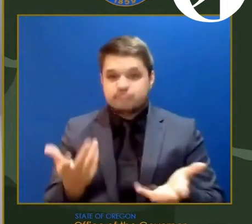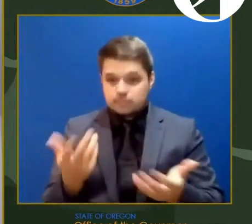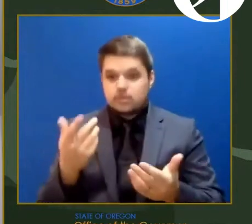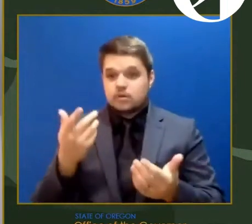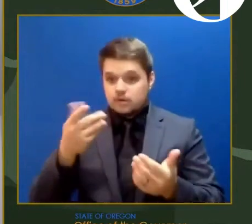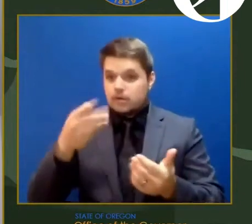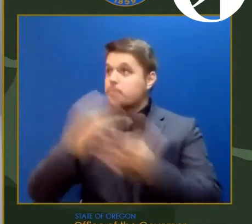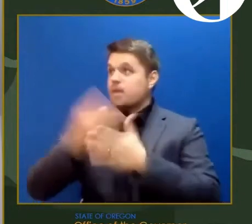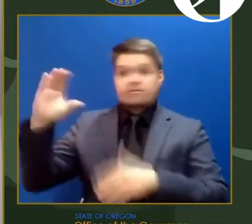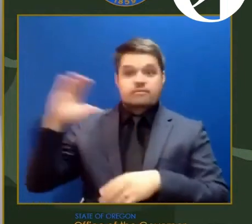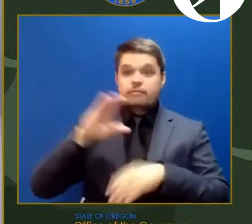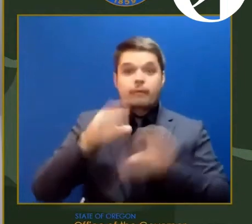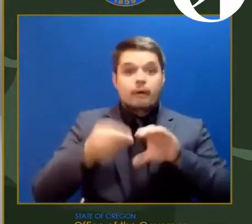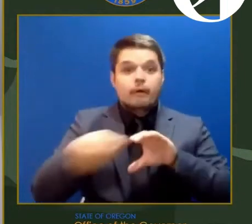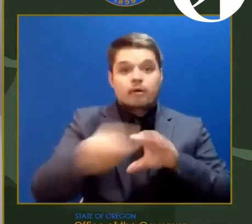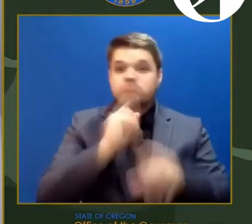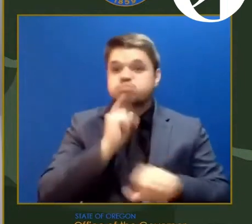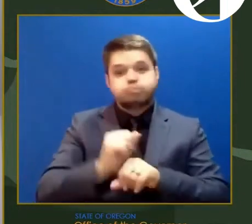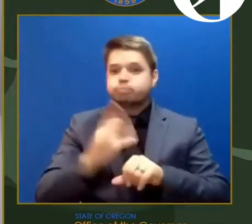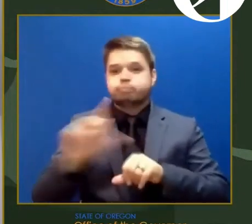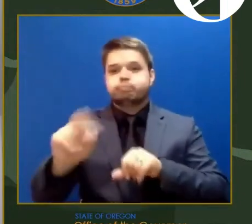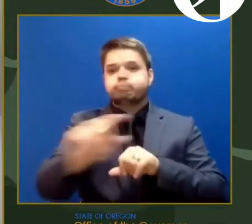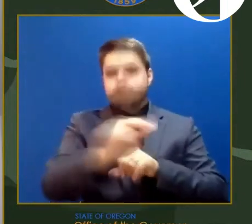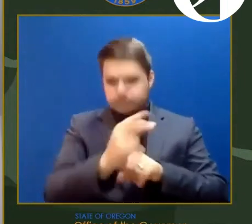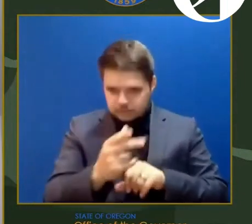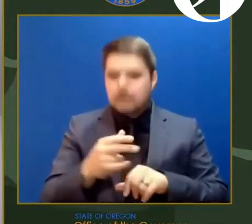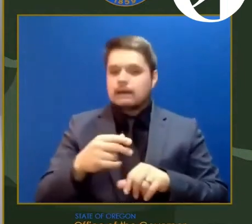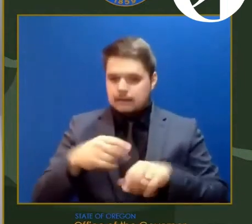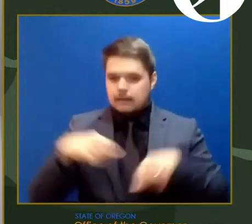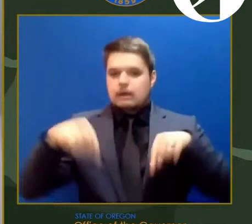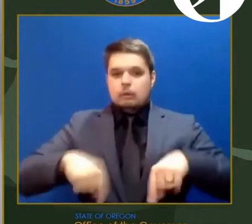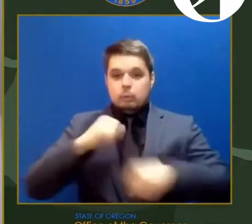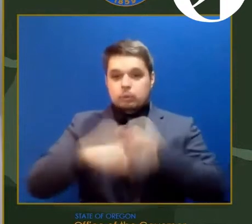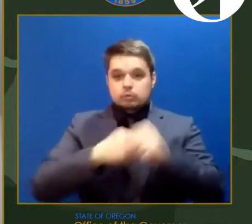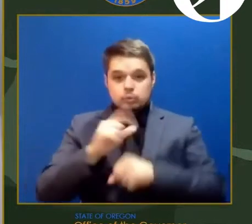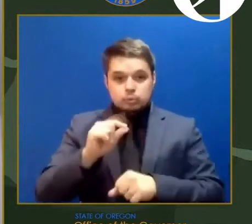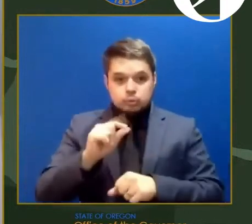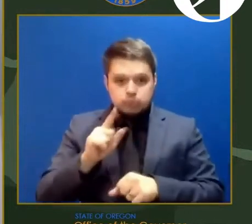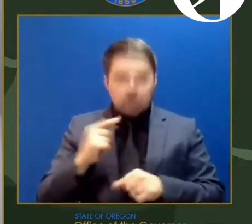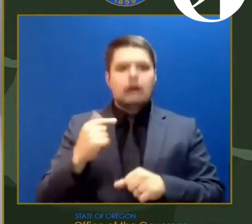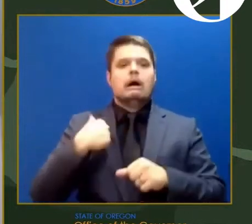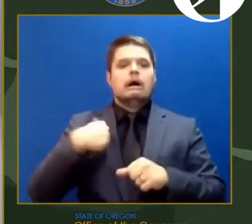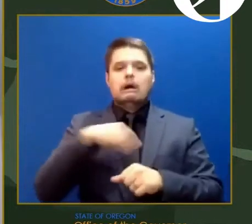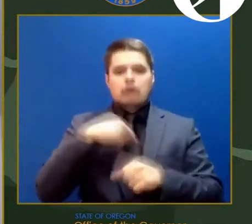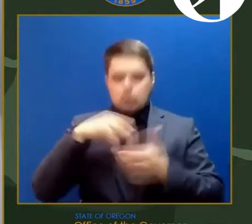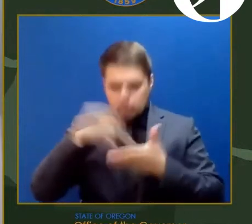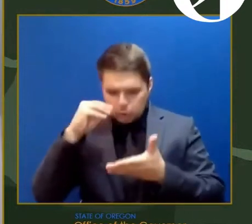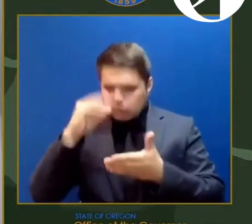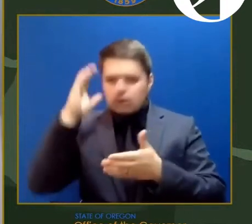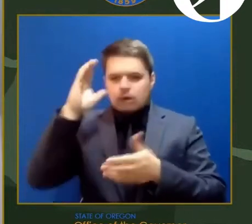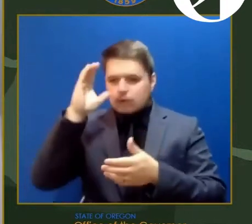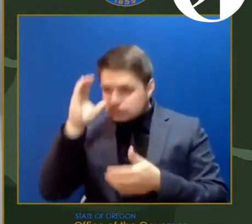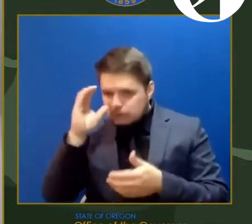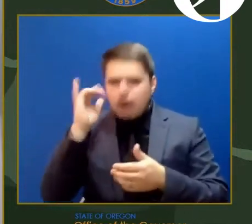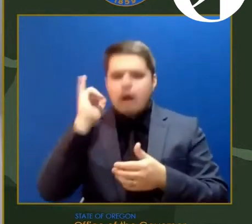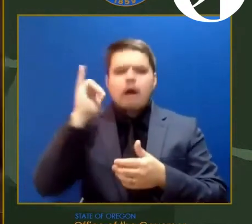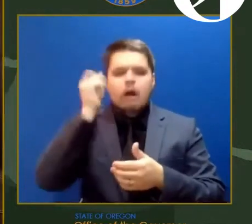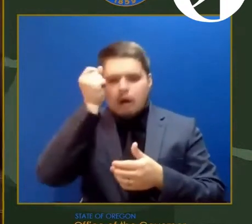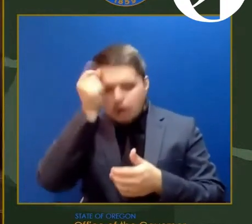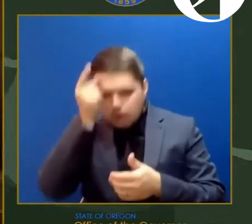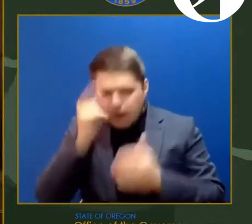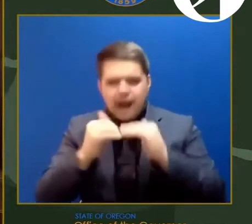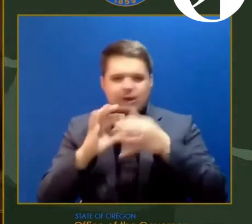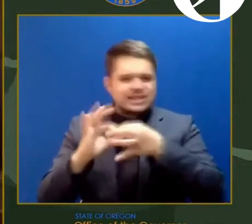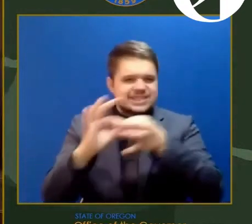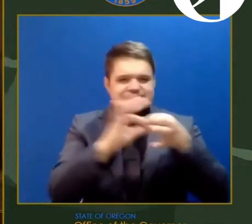called for listening. It called for courage. It called for unity. And it really called for us to bring our full selves into the conversation.